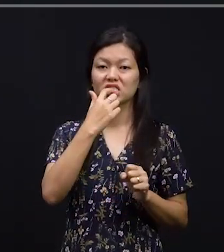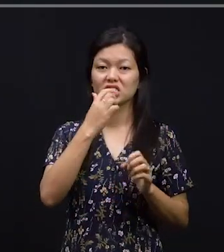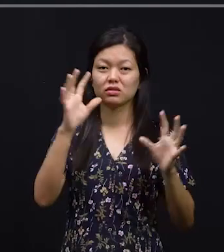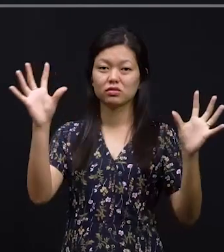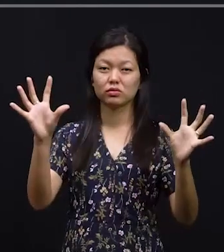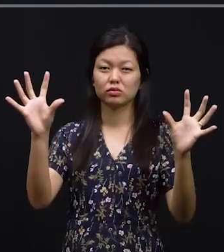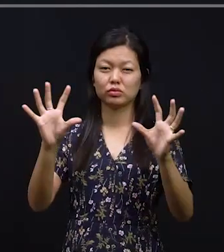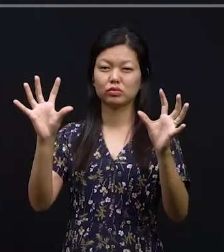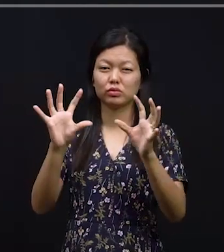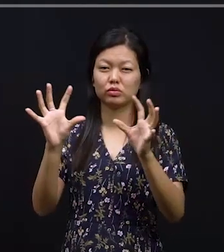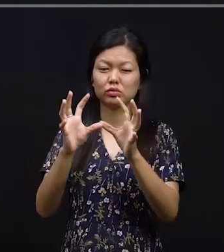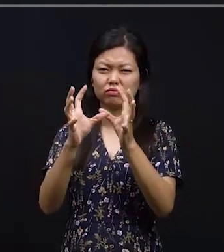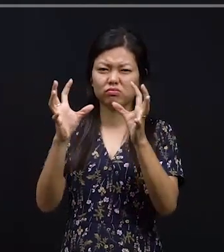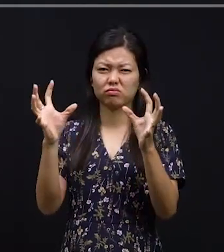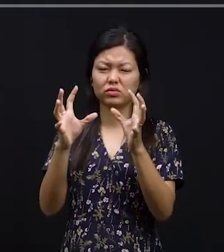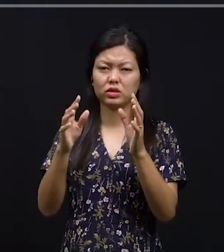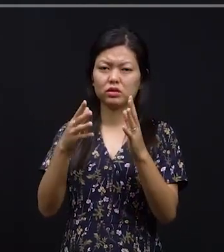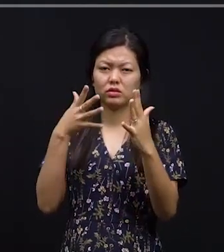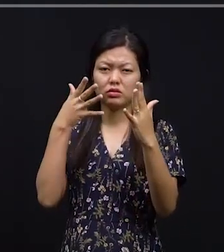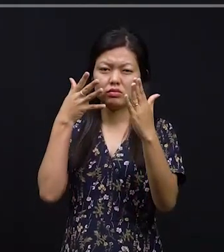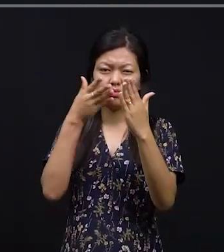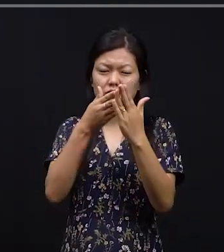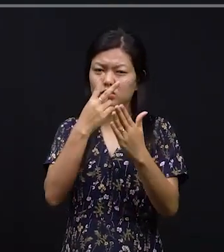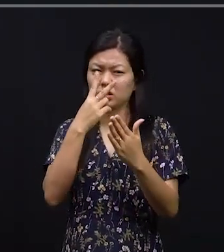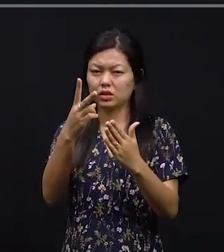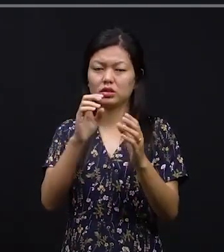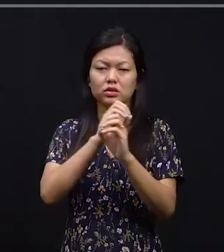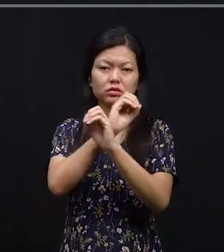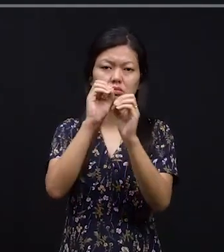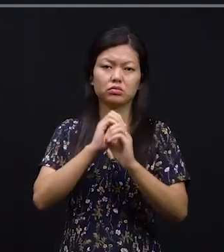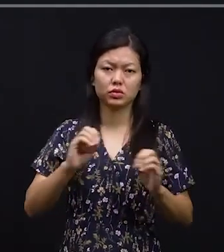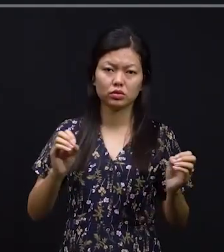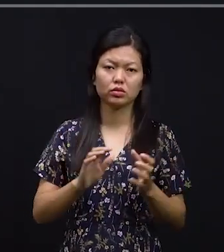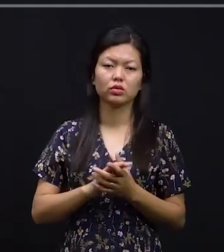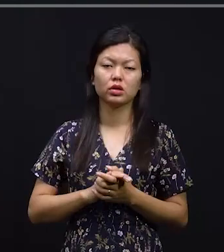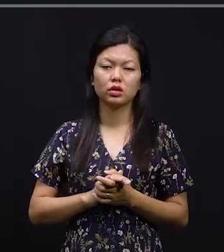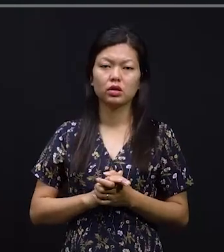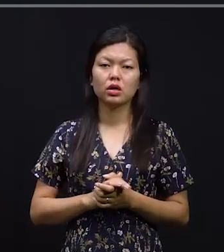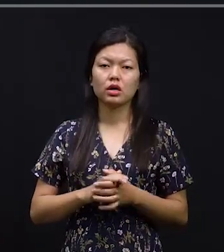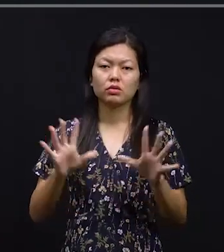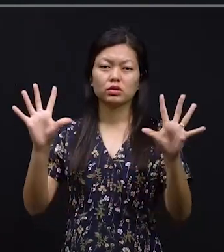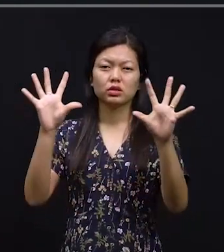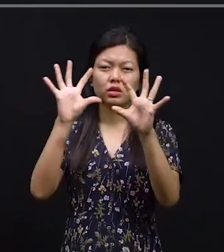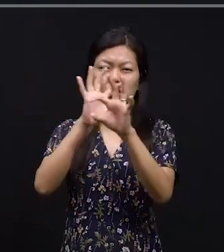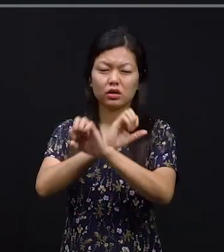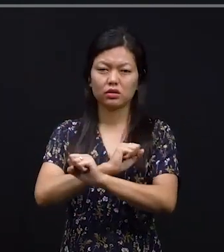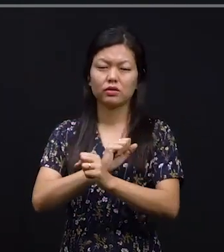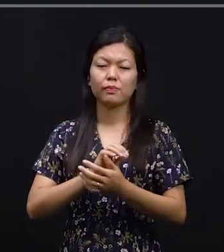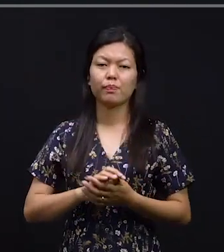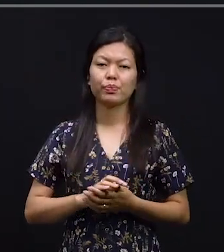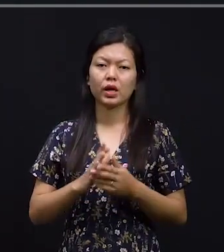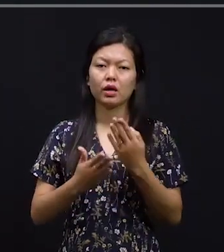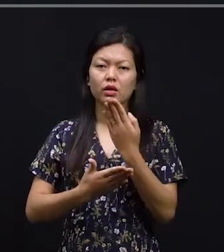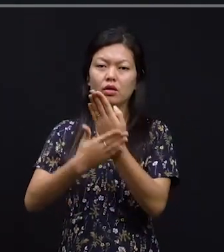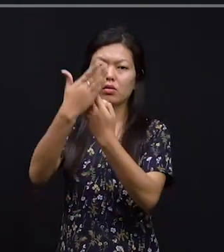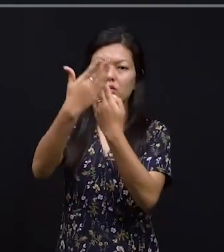office. It was so dense that it feels like the cloud can enter the house. The clouds are entering the house, even through the cracks of the walls, the